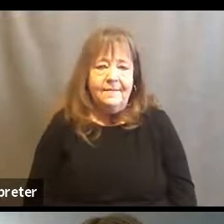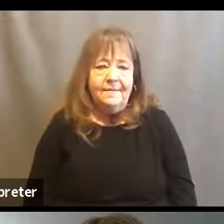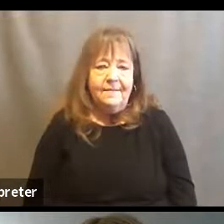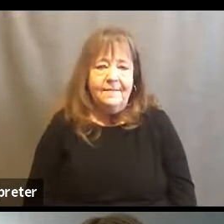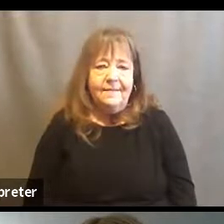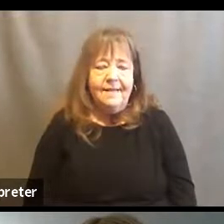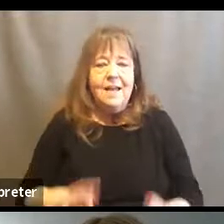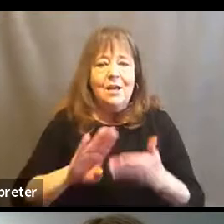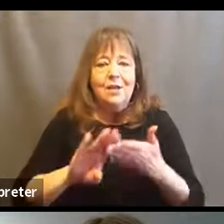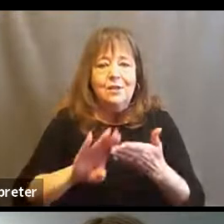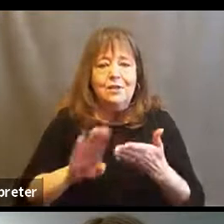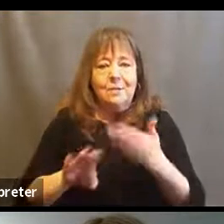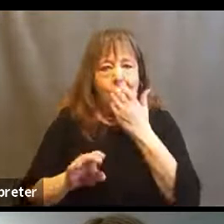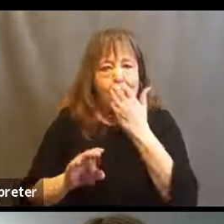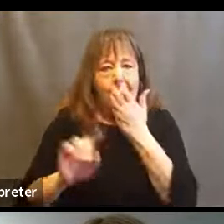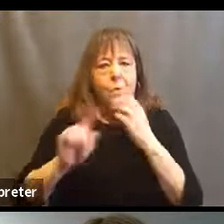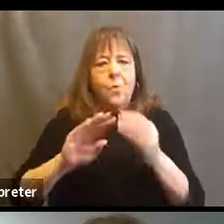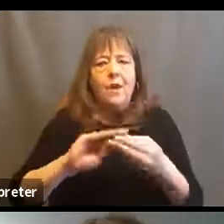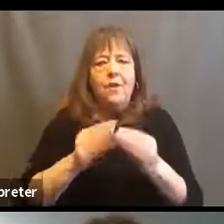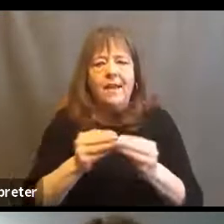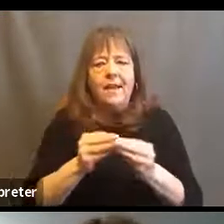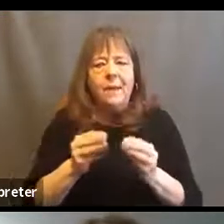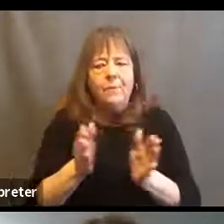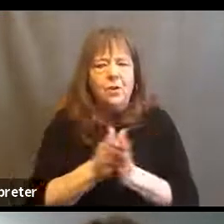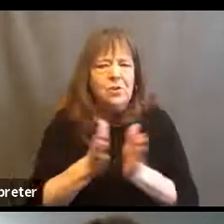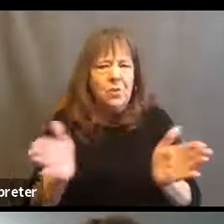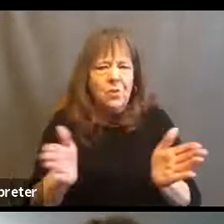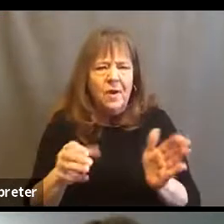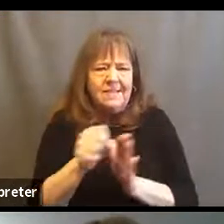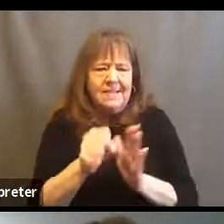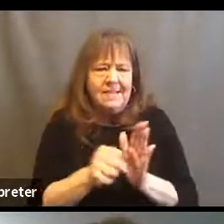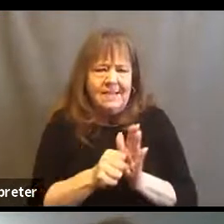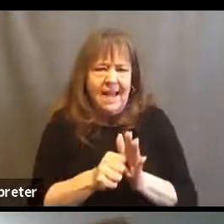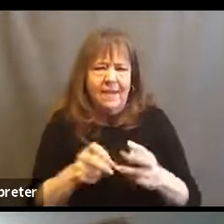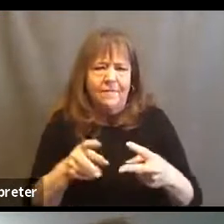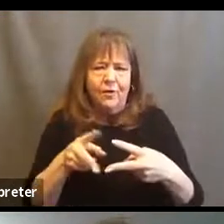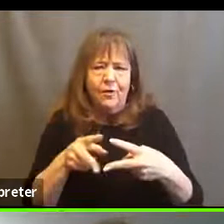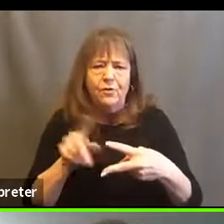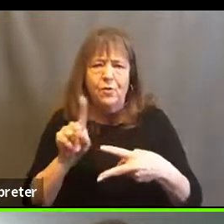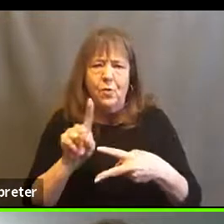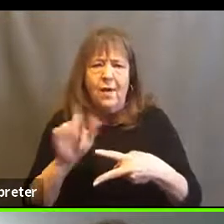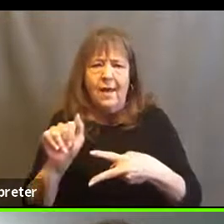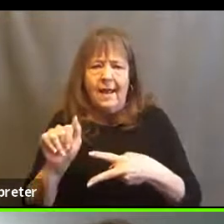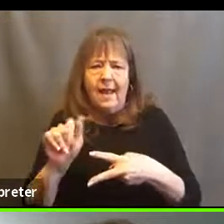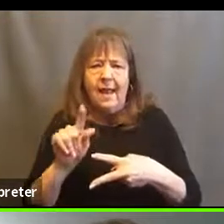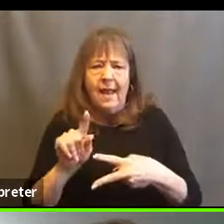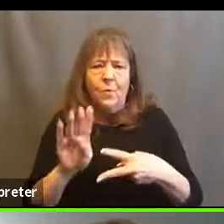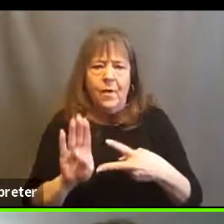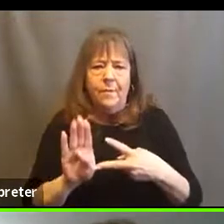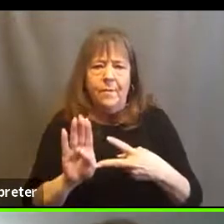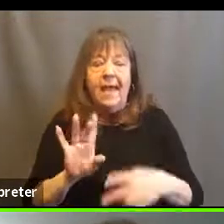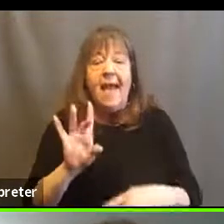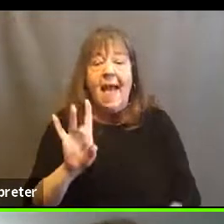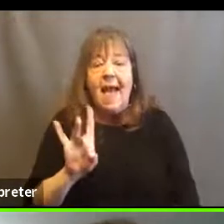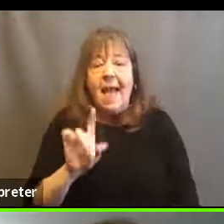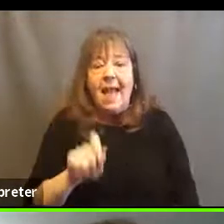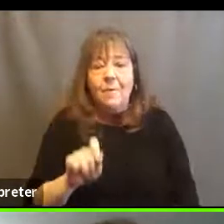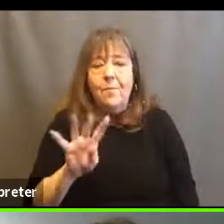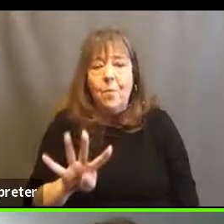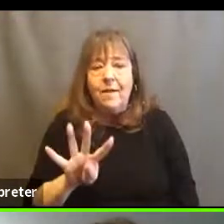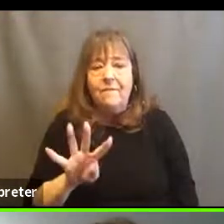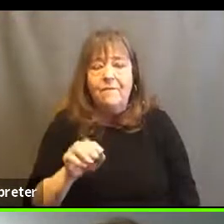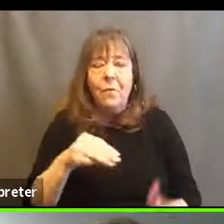just give the numbers statewide for how many people are in category 1B, Casey. Sure. So there's about 8.4 million people